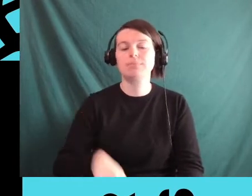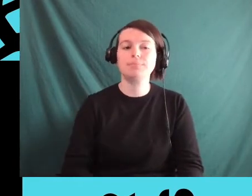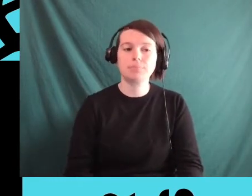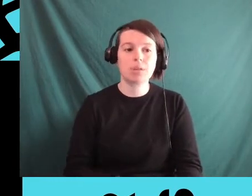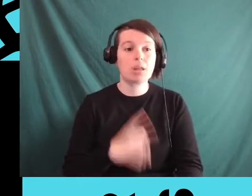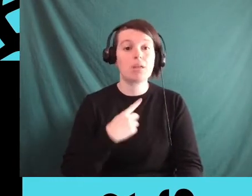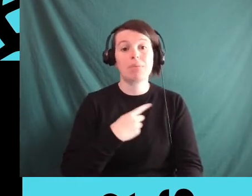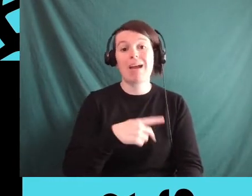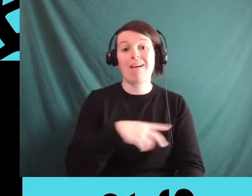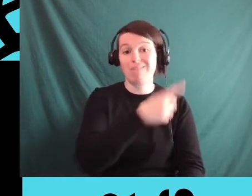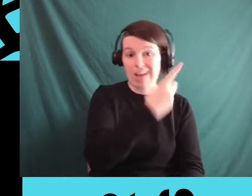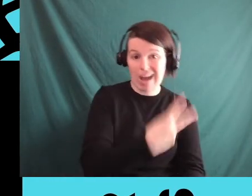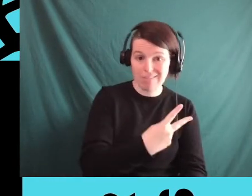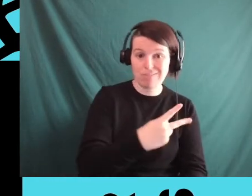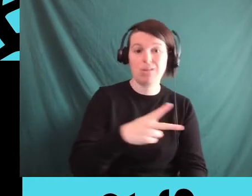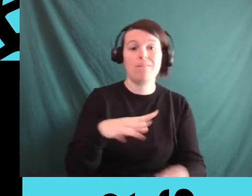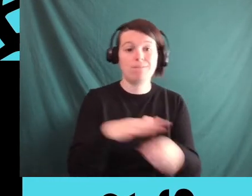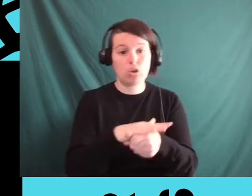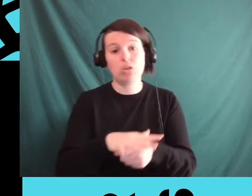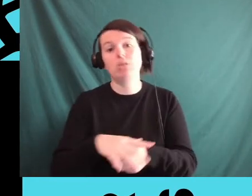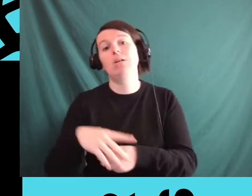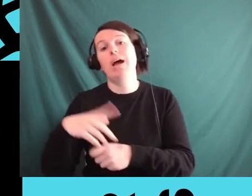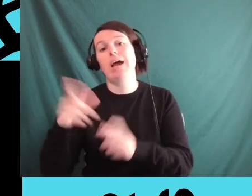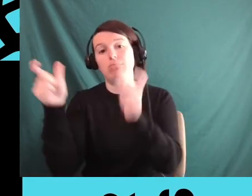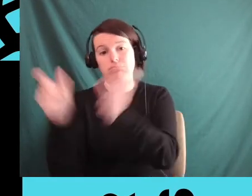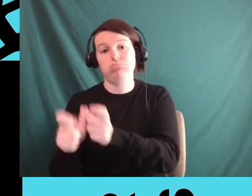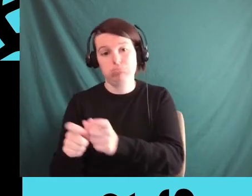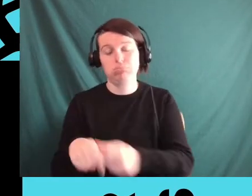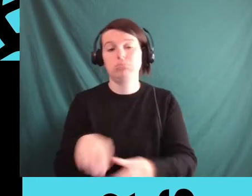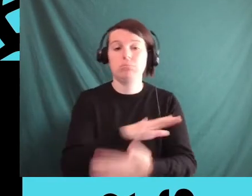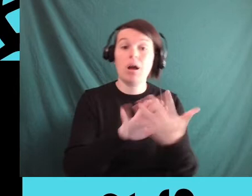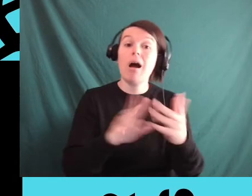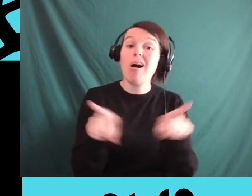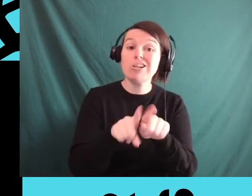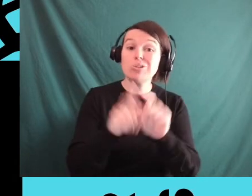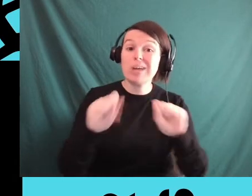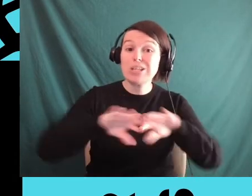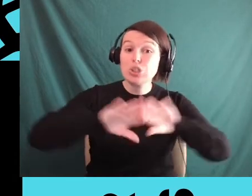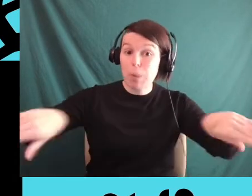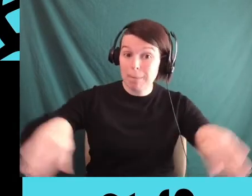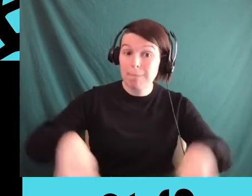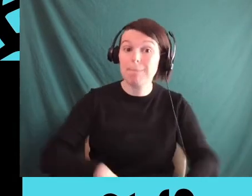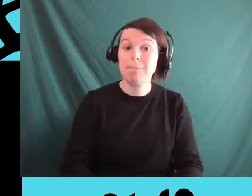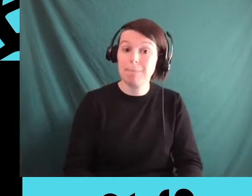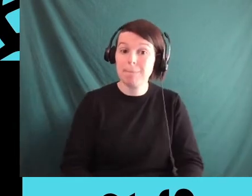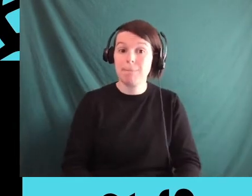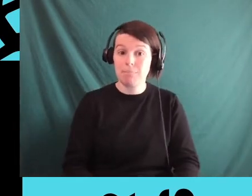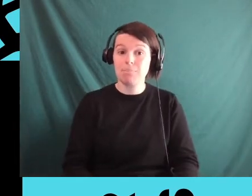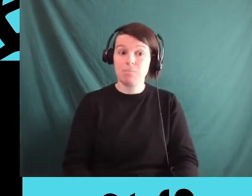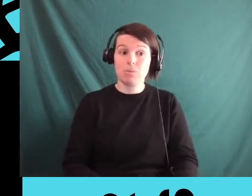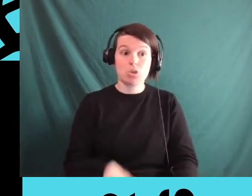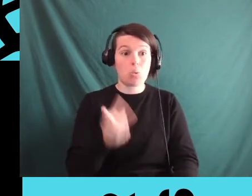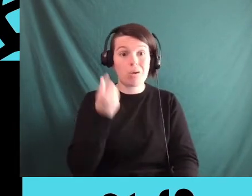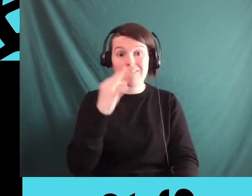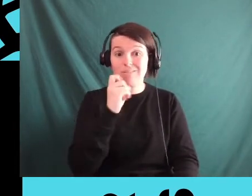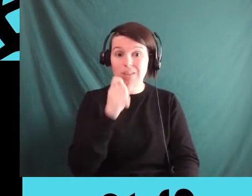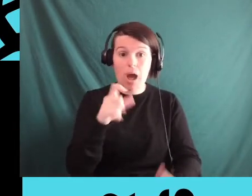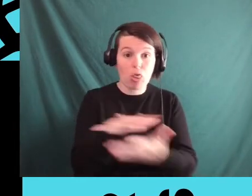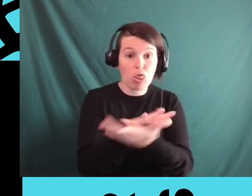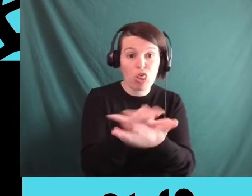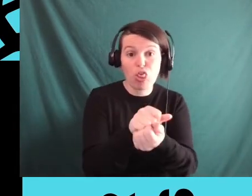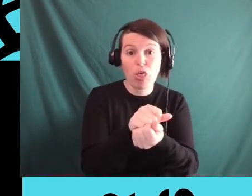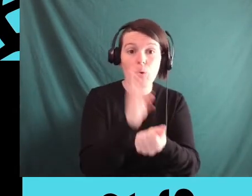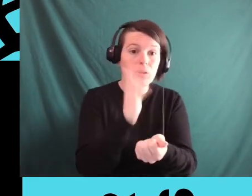and racerback styles, and their binders are okay to swim in. So they're made out of material that won't corrode in